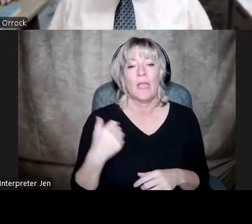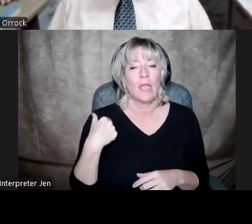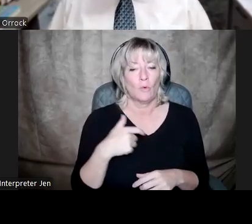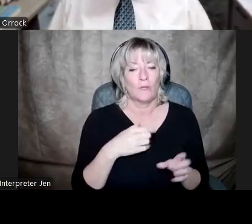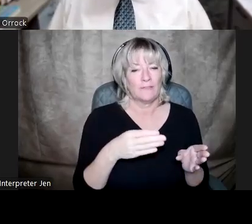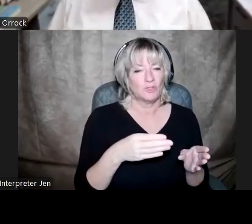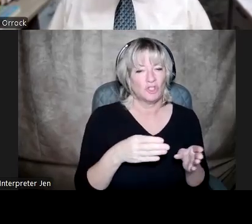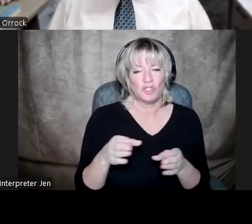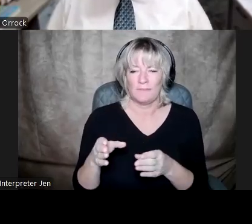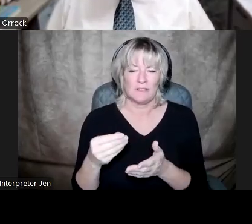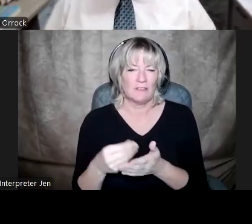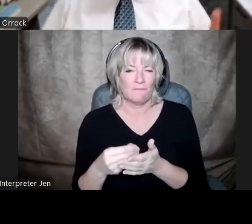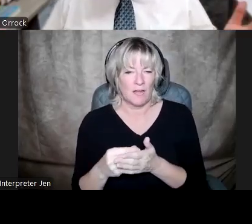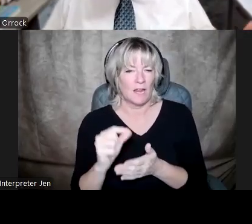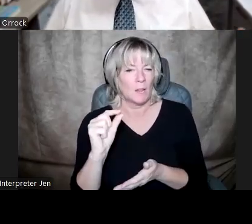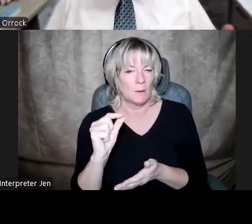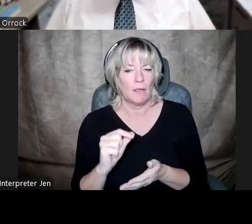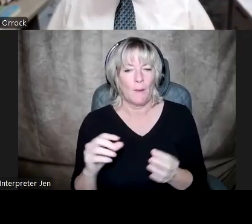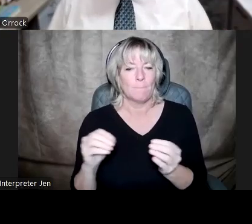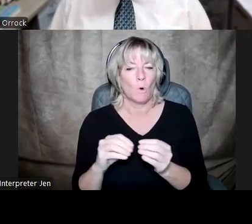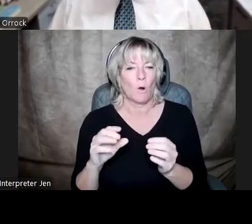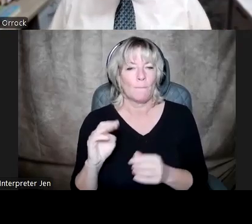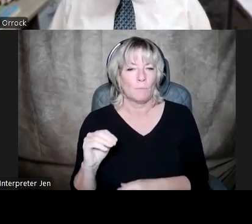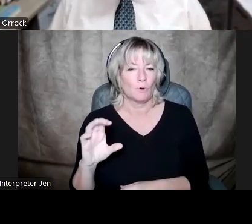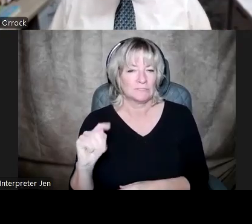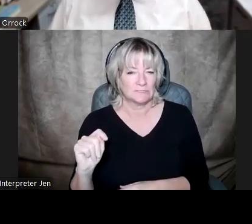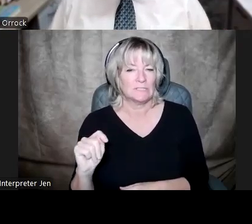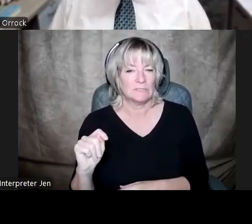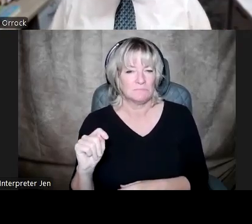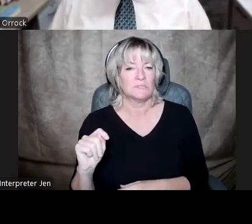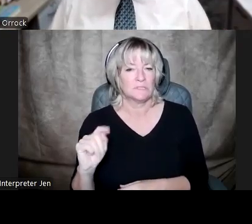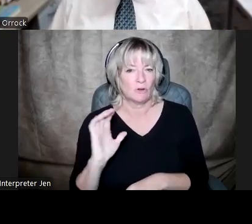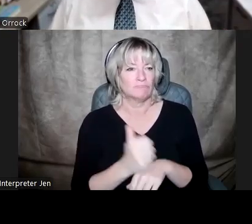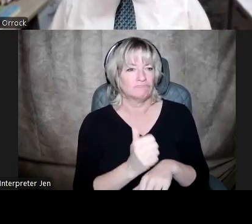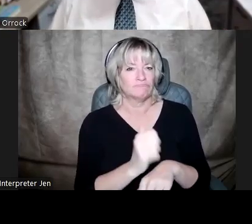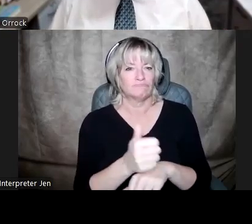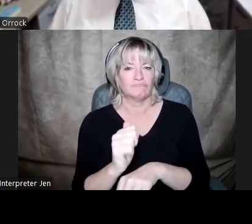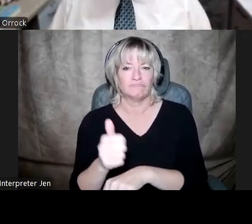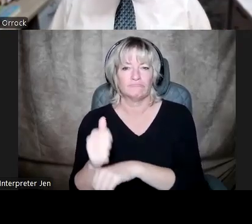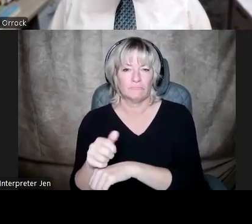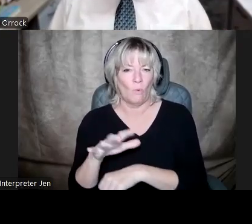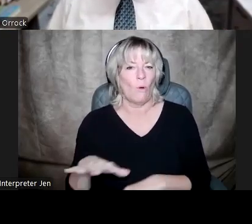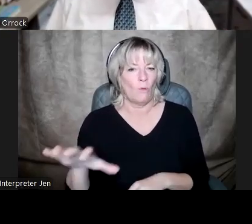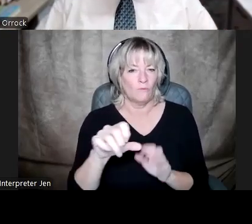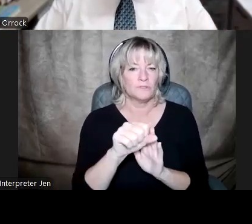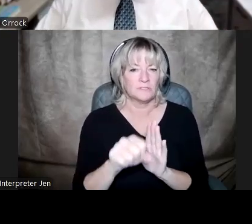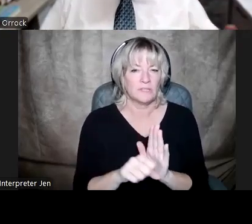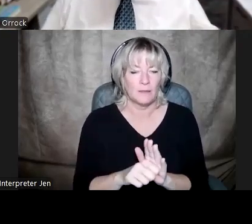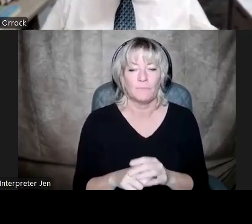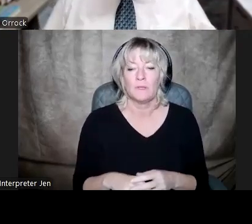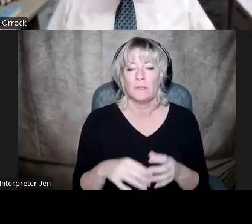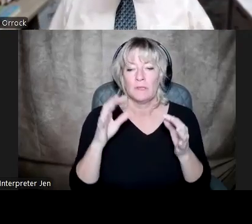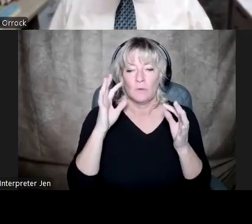this funding a little bit now that more mobile crisis teams are being implemented across the state. We decided to take